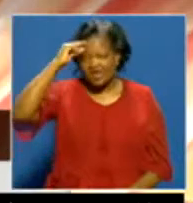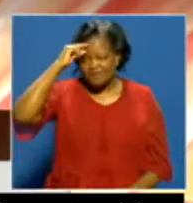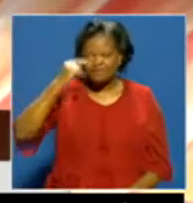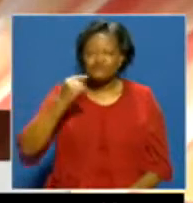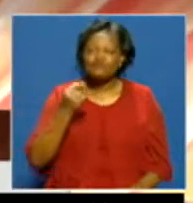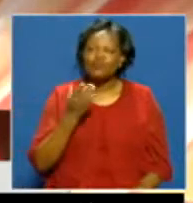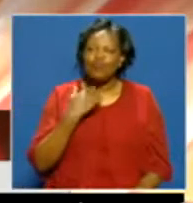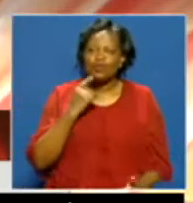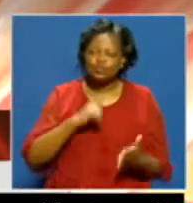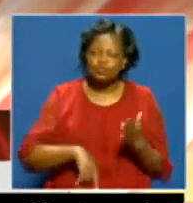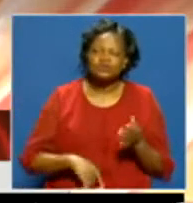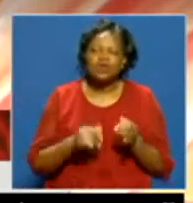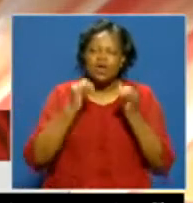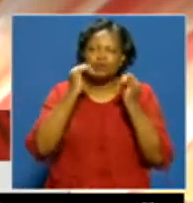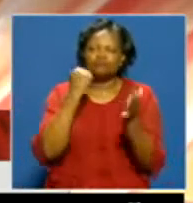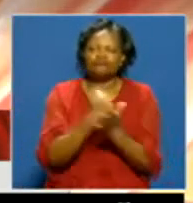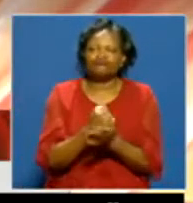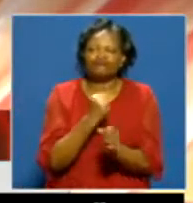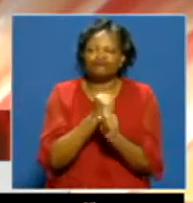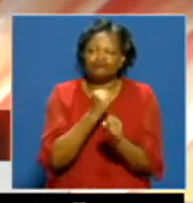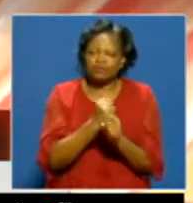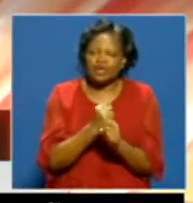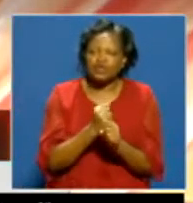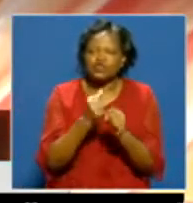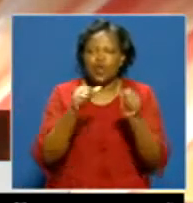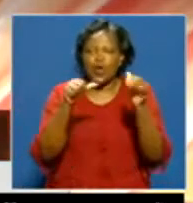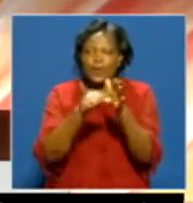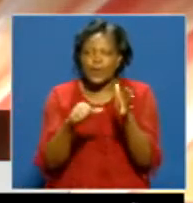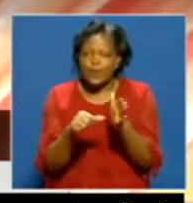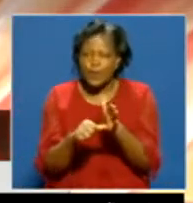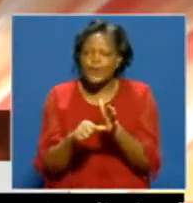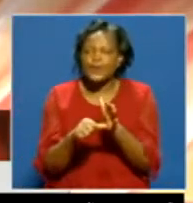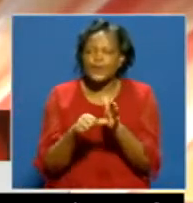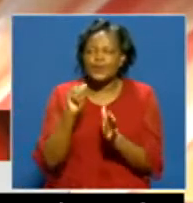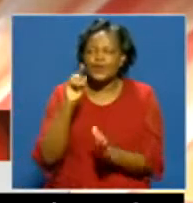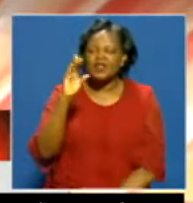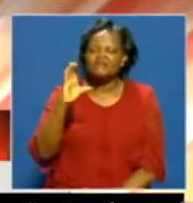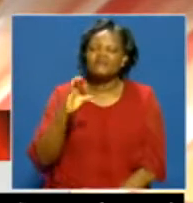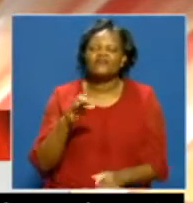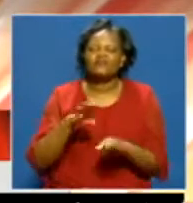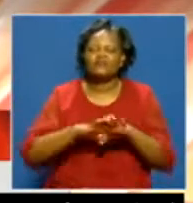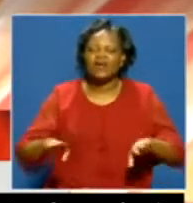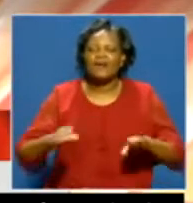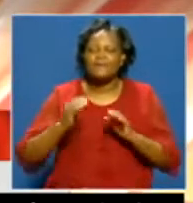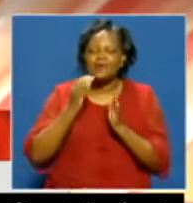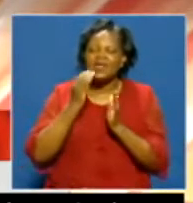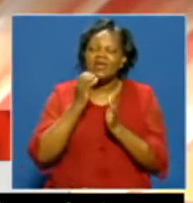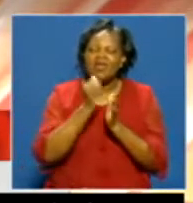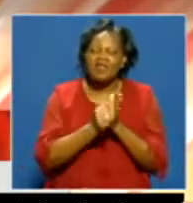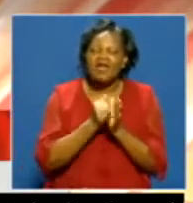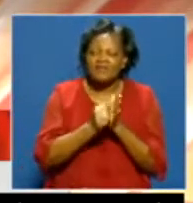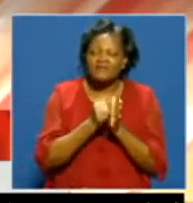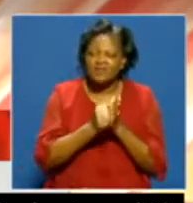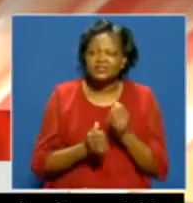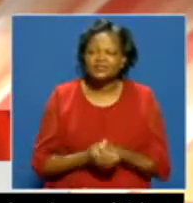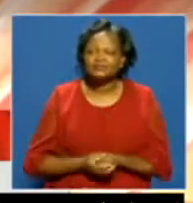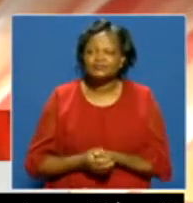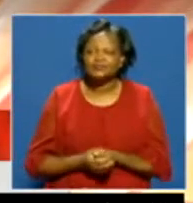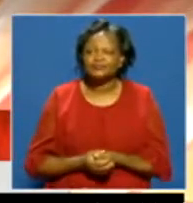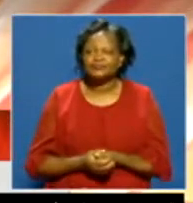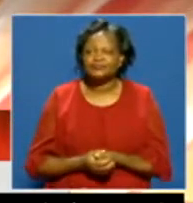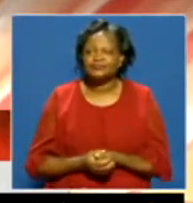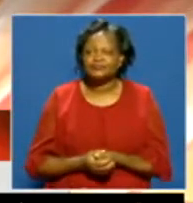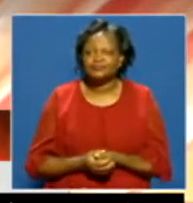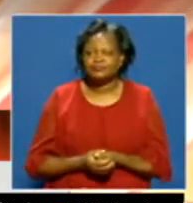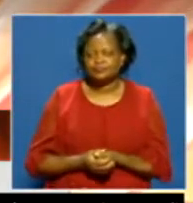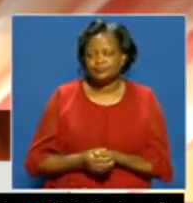A fresh audit done on the troubled ADC farm in Naivasha so as to resolve the protracted land disputes.